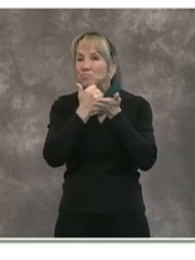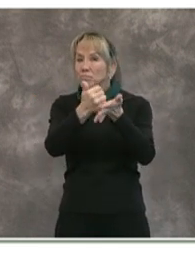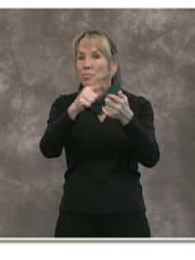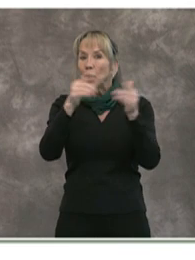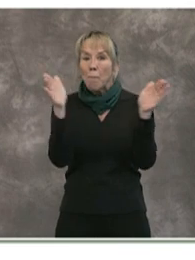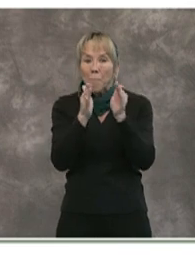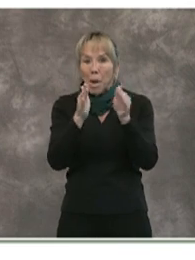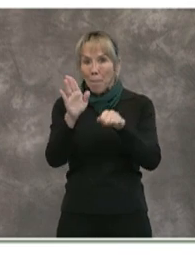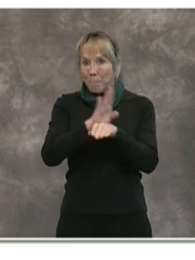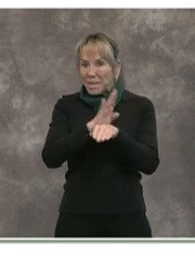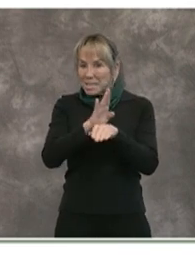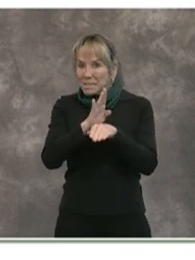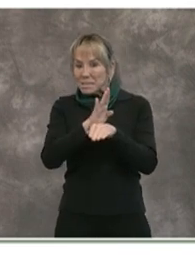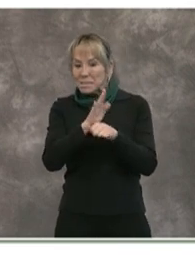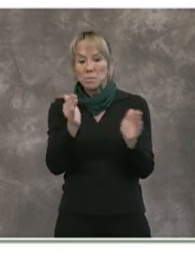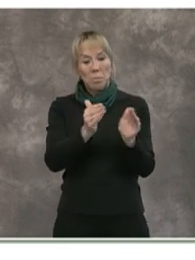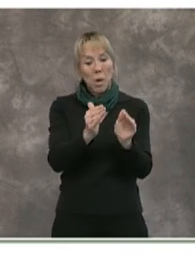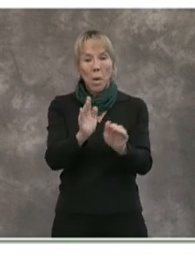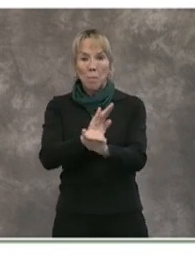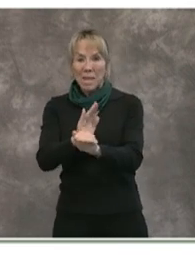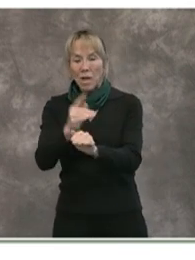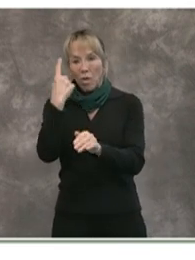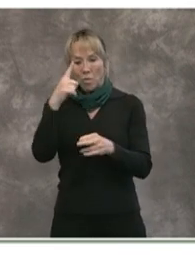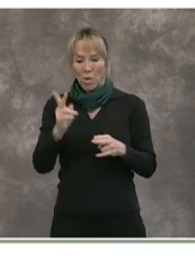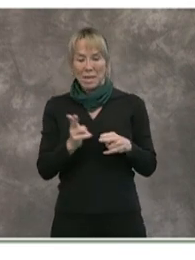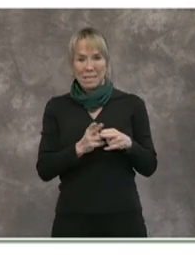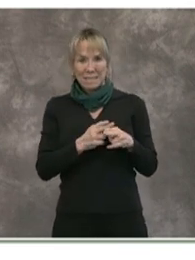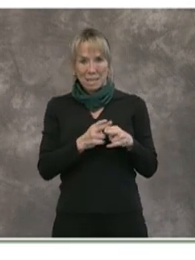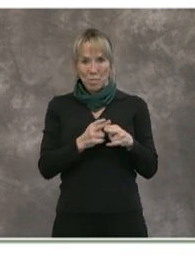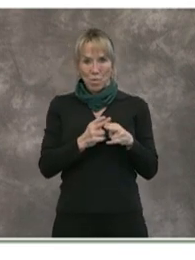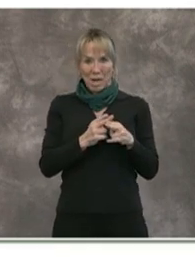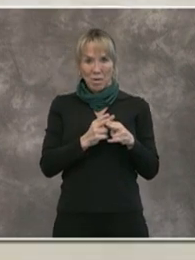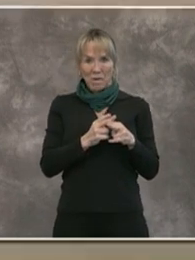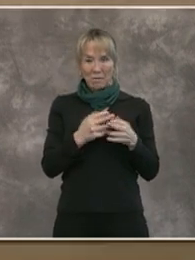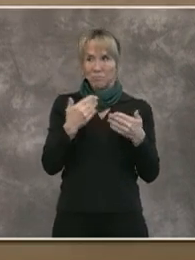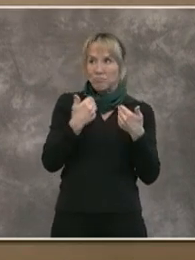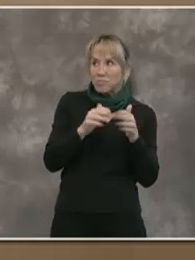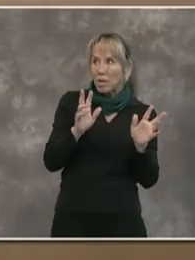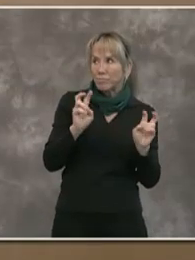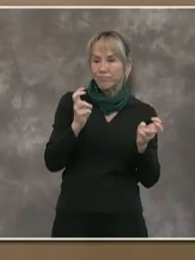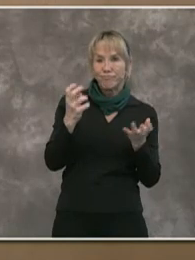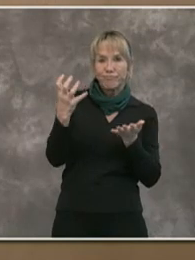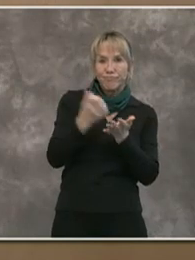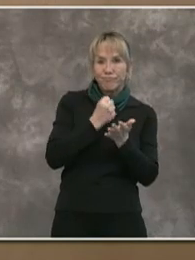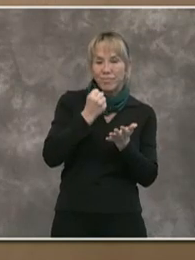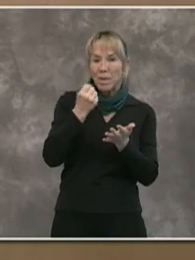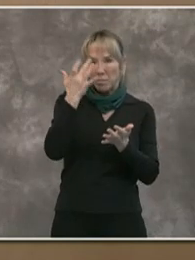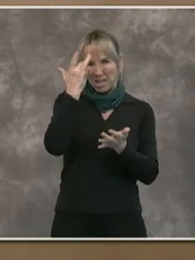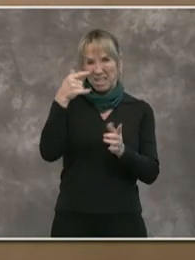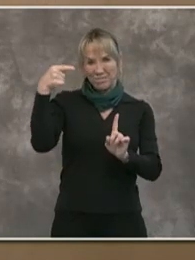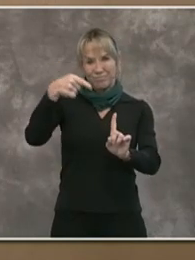businesses to overcome the temporary loss of income due to the coronavirus.